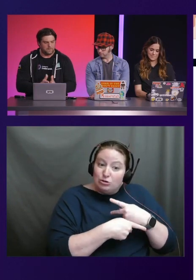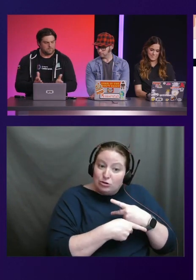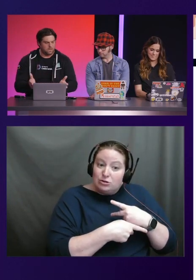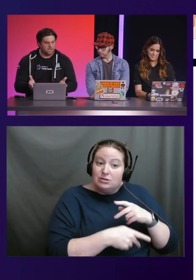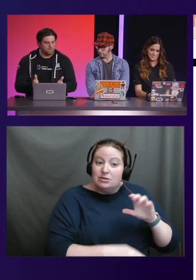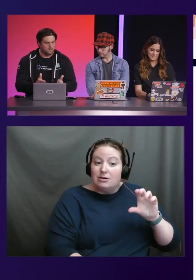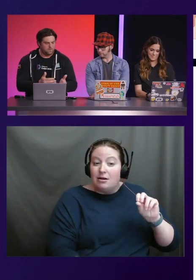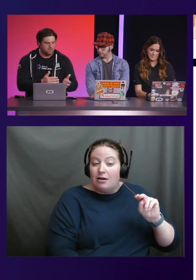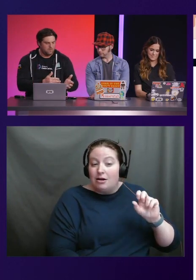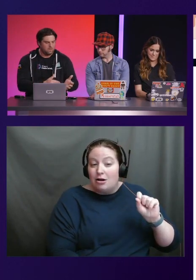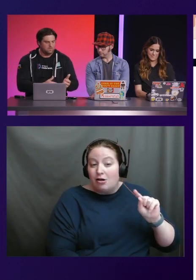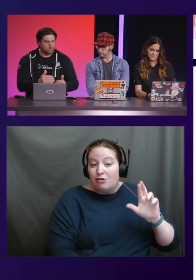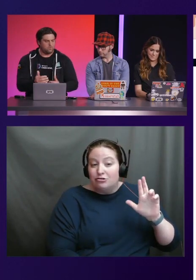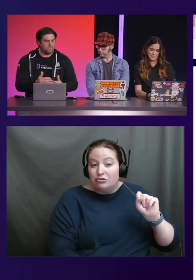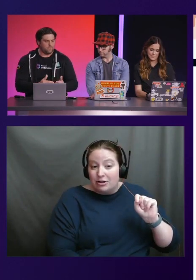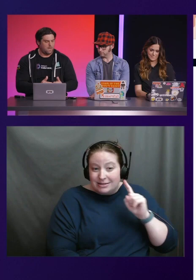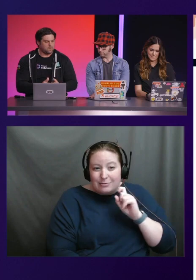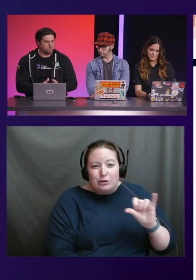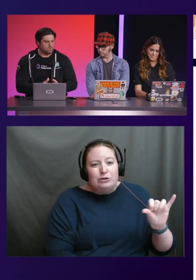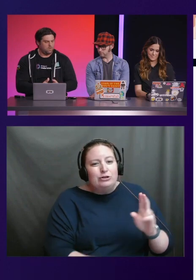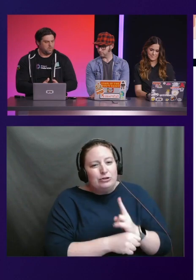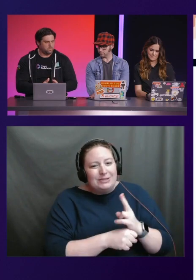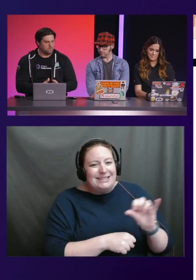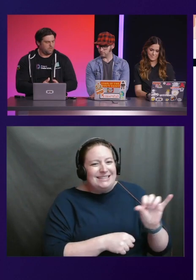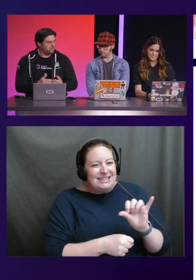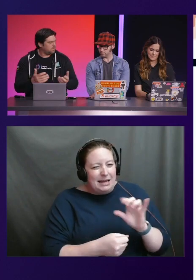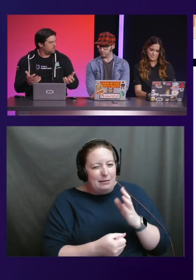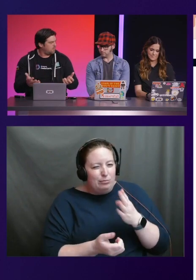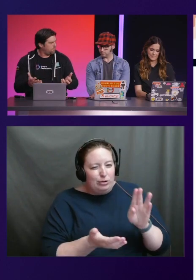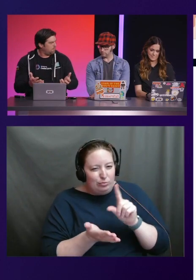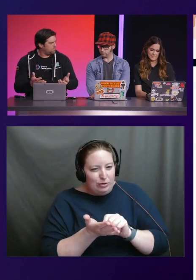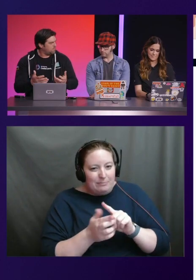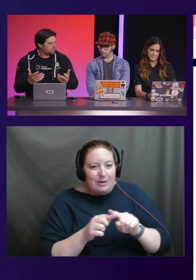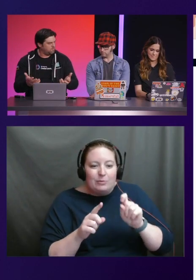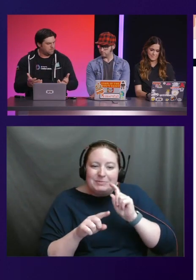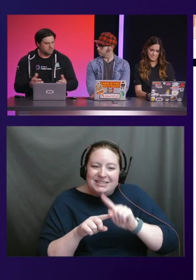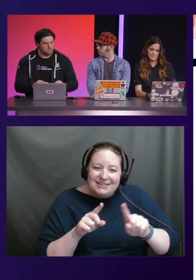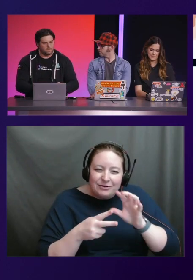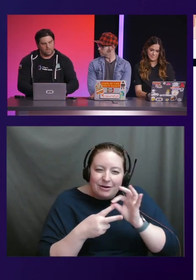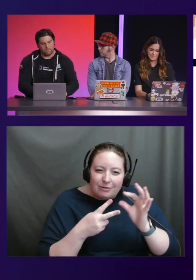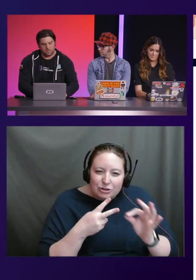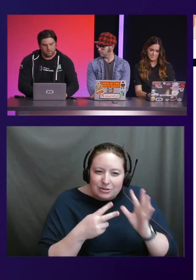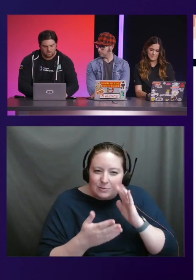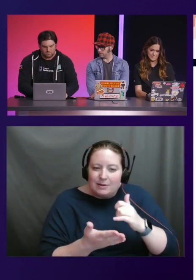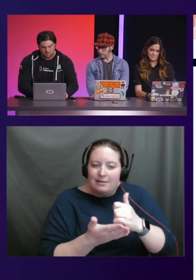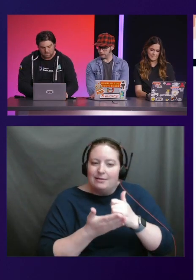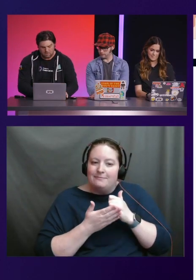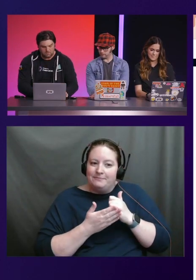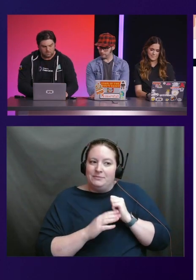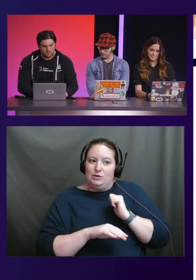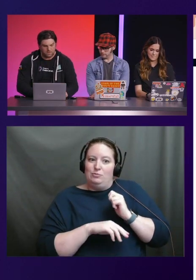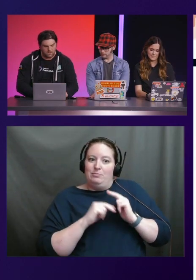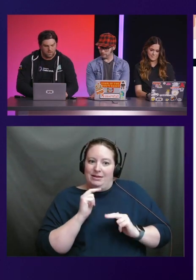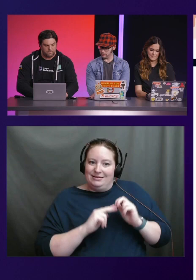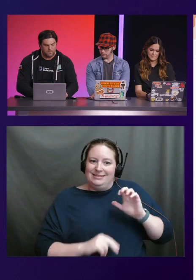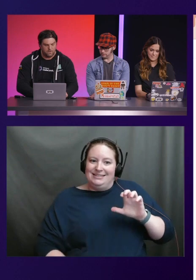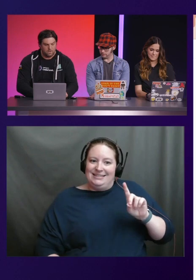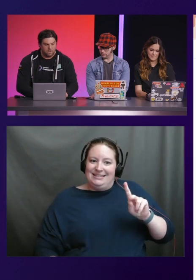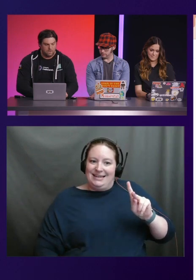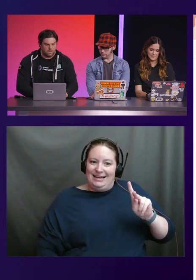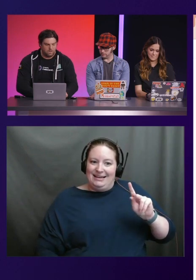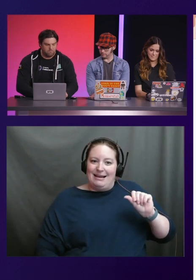blueprint, but this time I'm going to choose different options within the blueprint, and it's going to set me up to actually build a CDK application. So I'm going to call it CDK